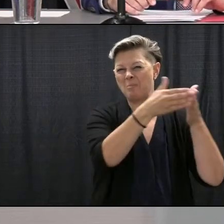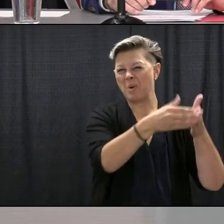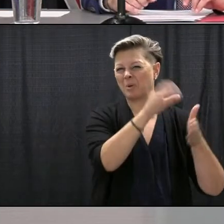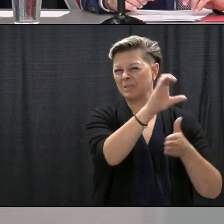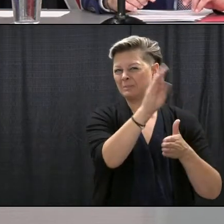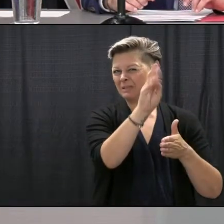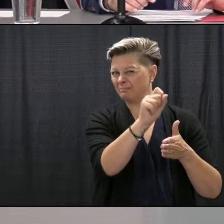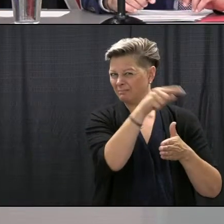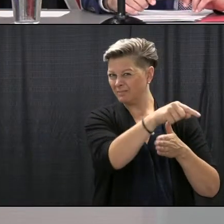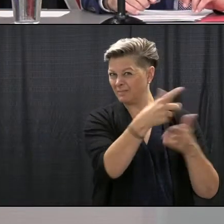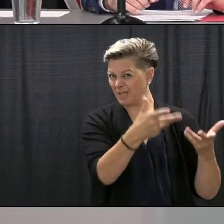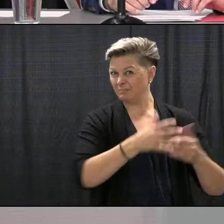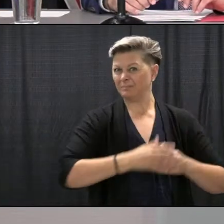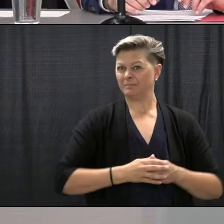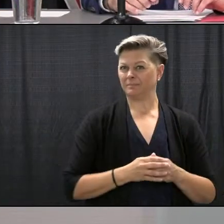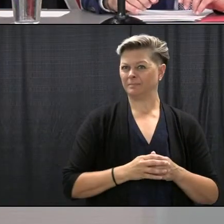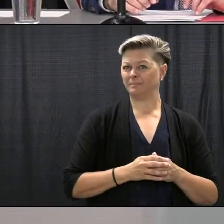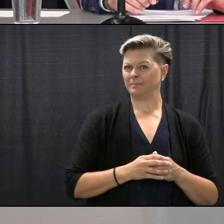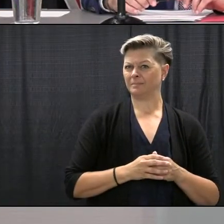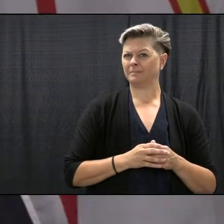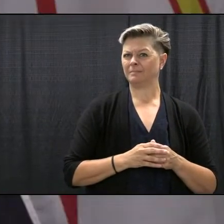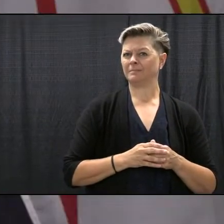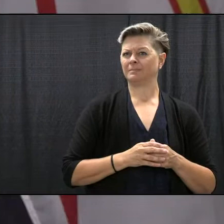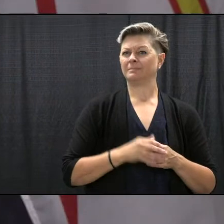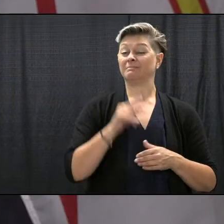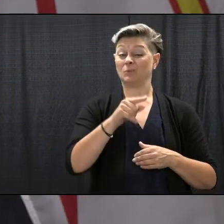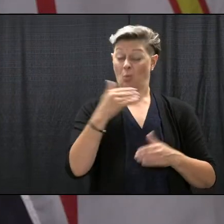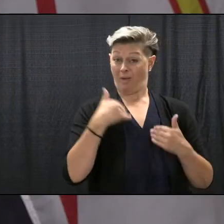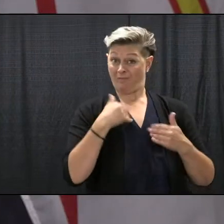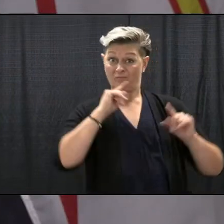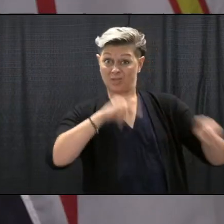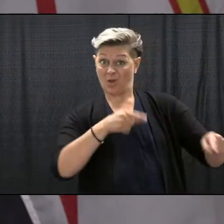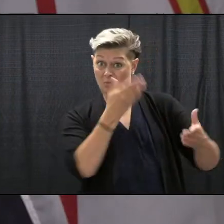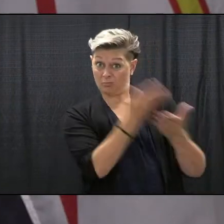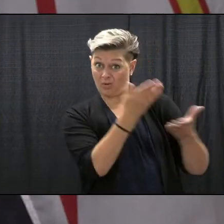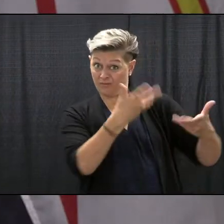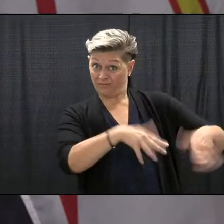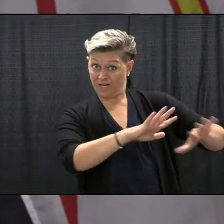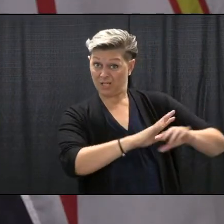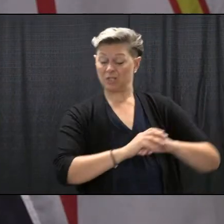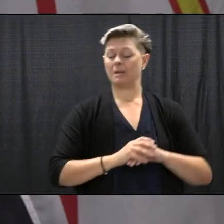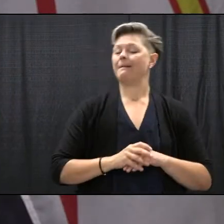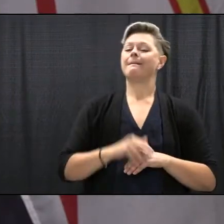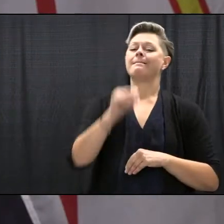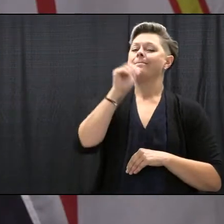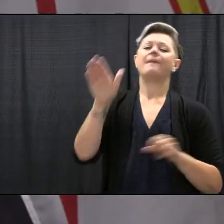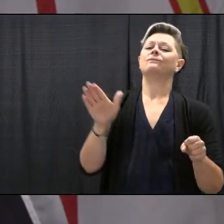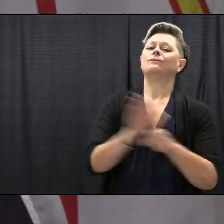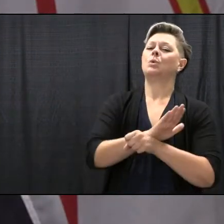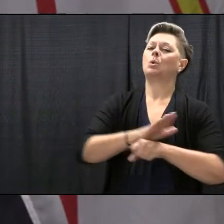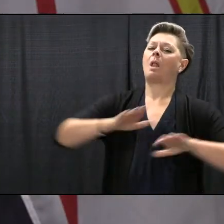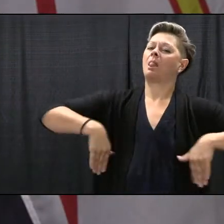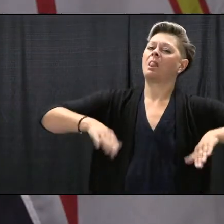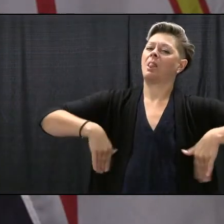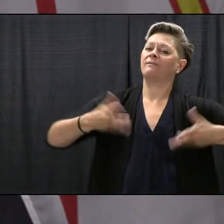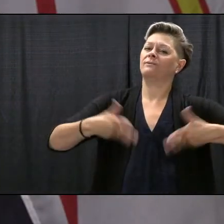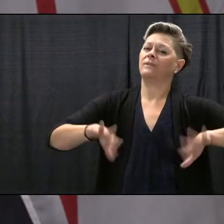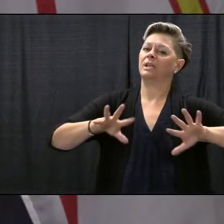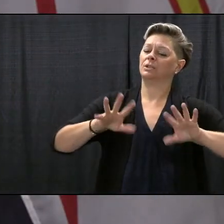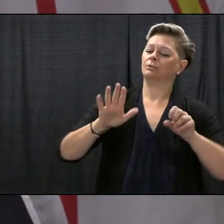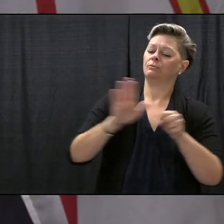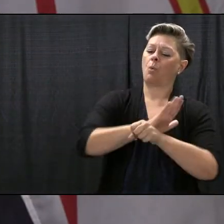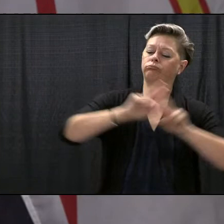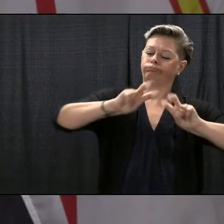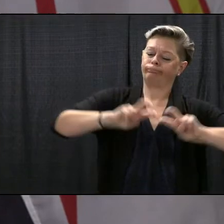any results come back? So the whole genome sequencing is not completed at this time, but we have had